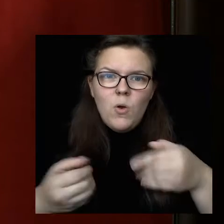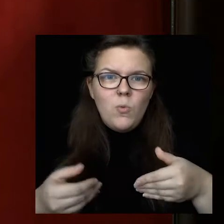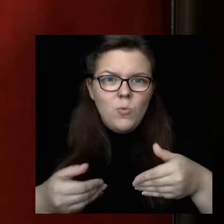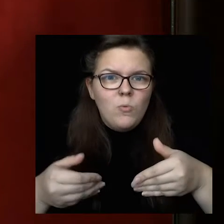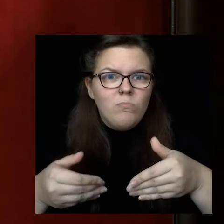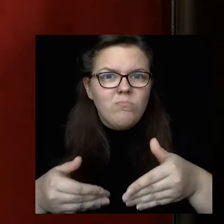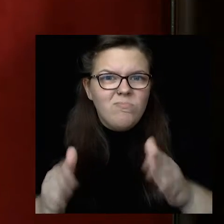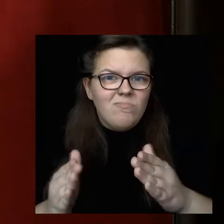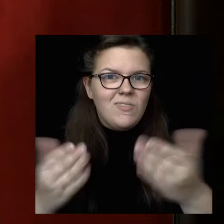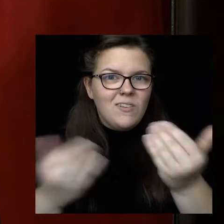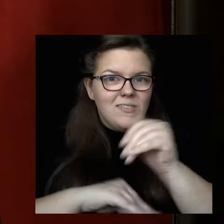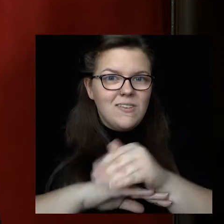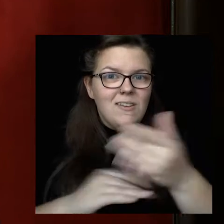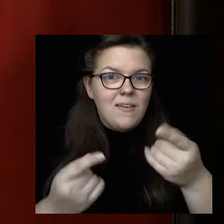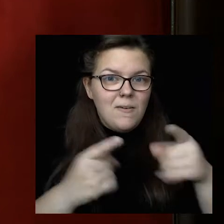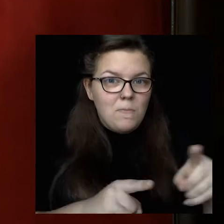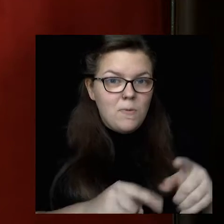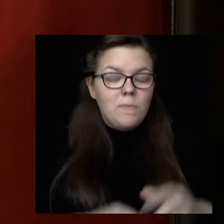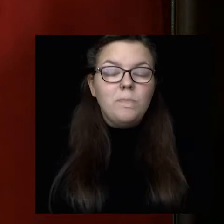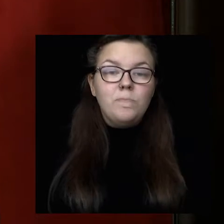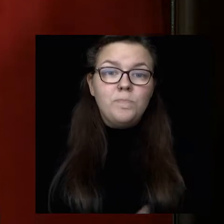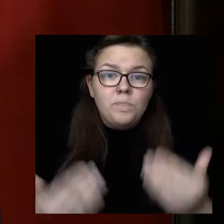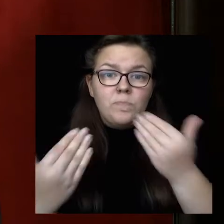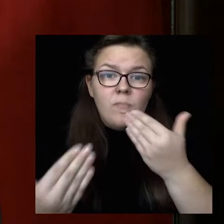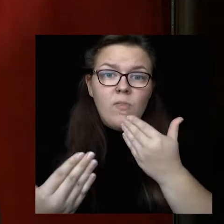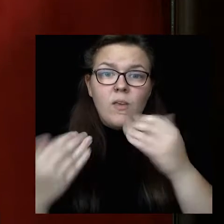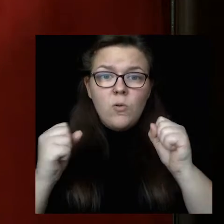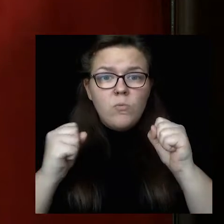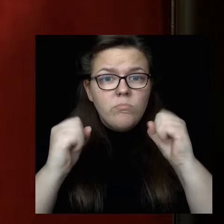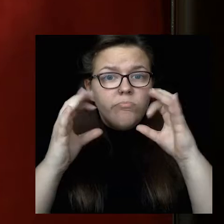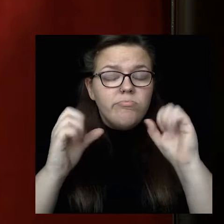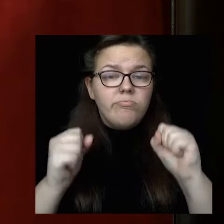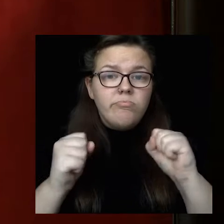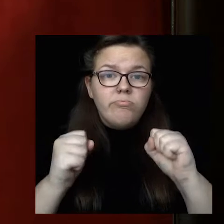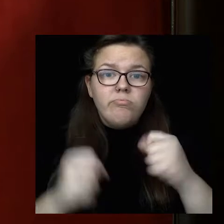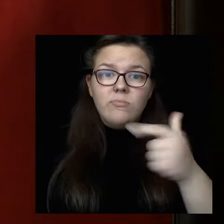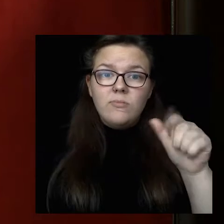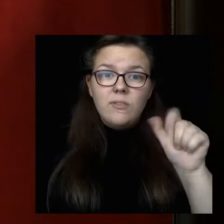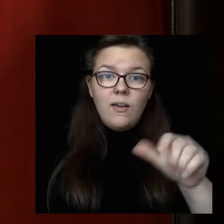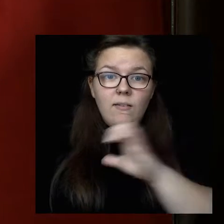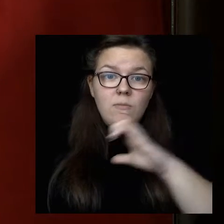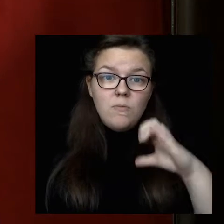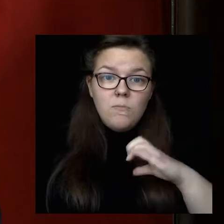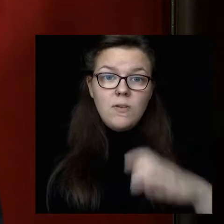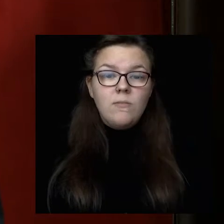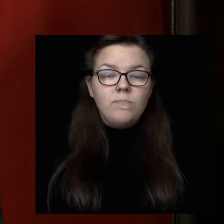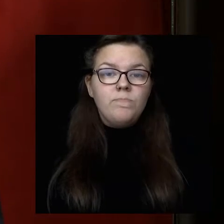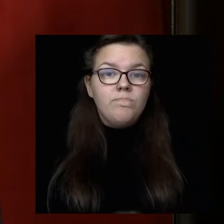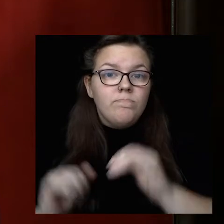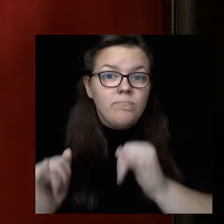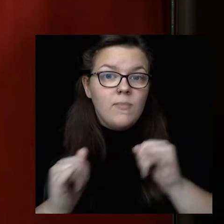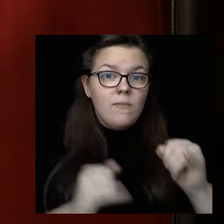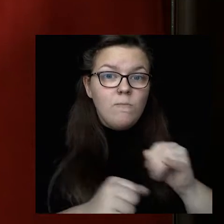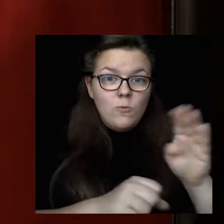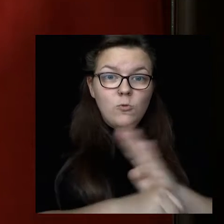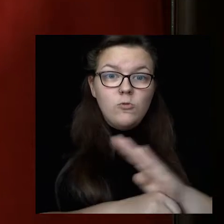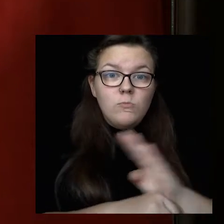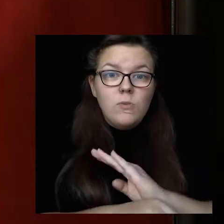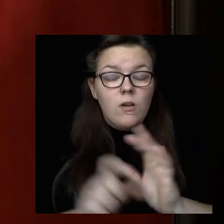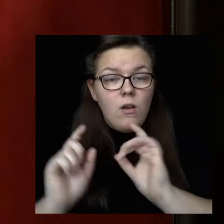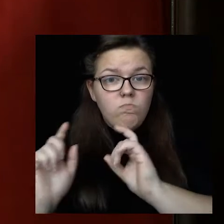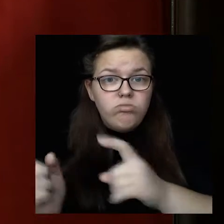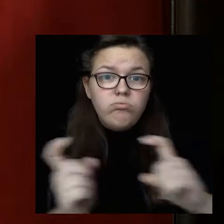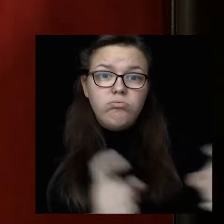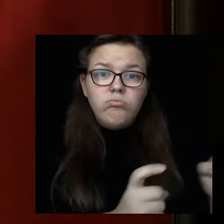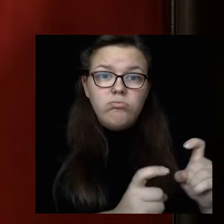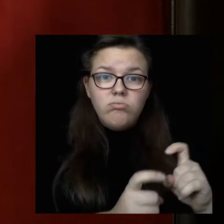everyone who helped make this evening possible. Thank you to the outstanding gala committee, individuals and businesses